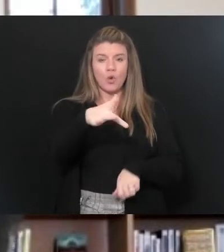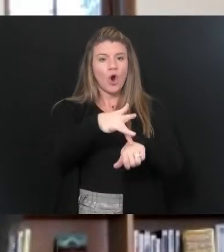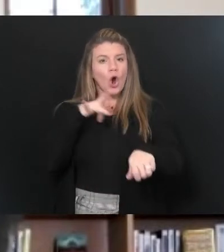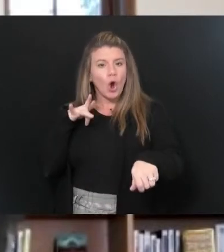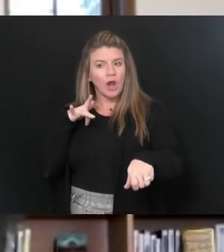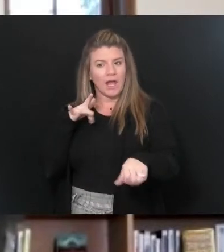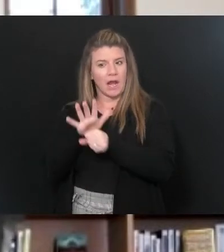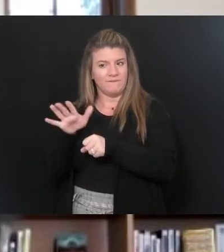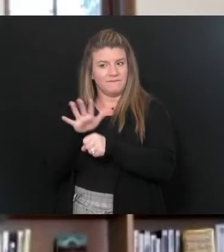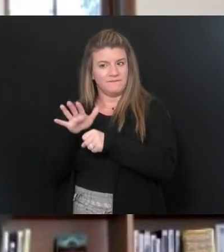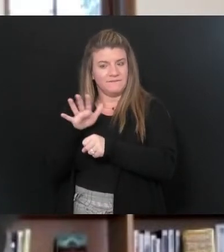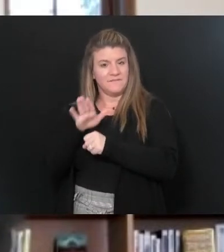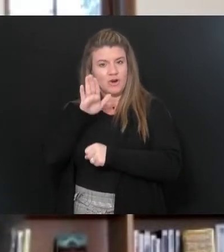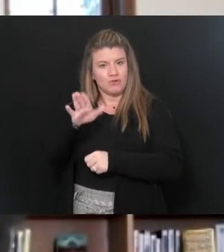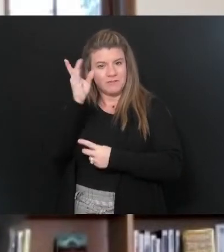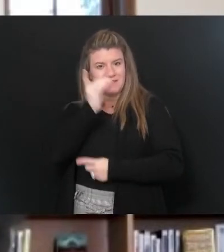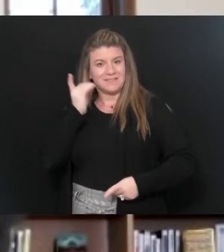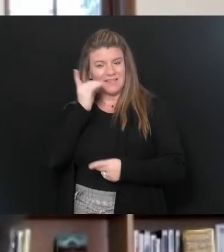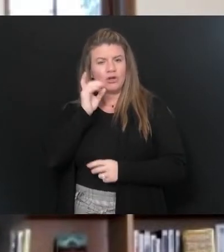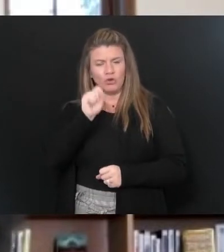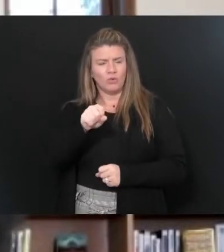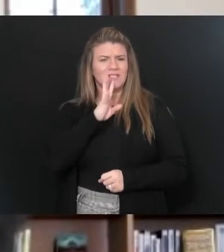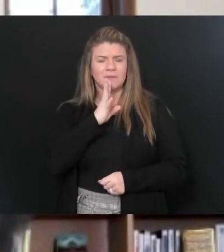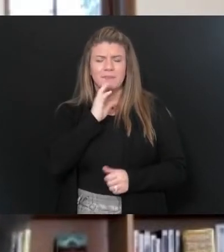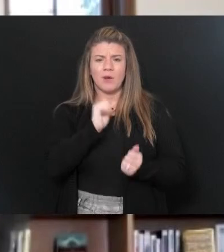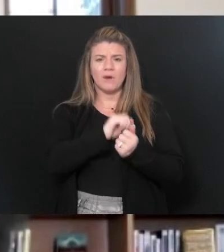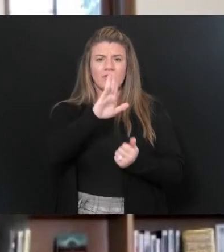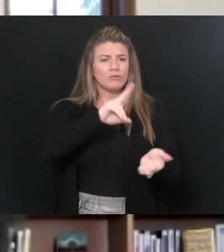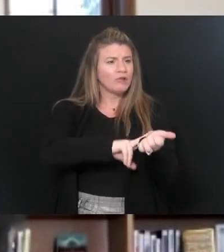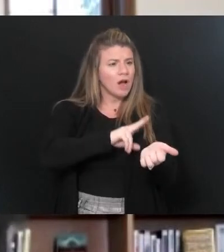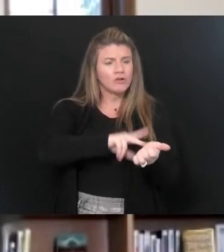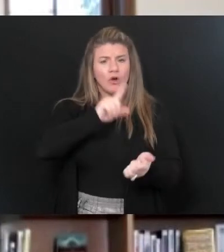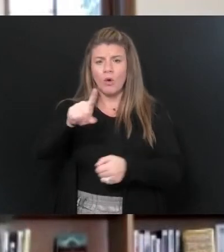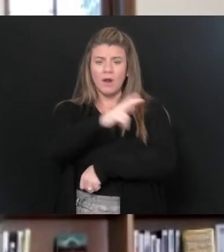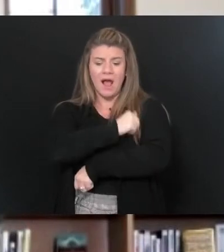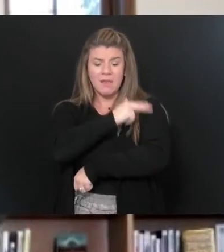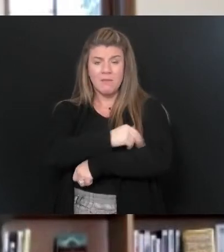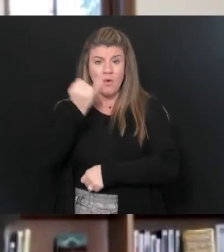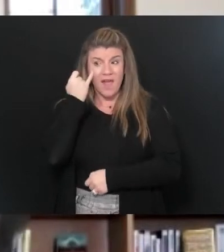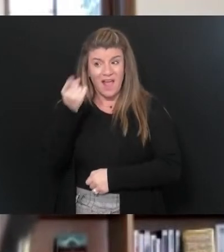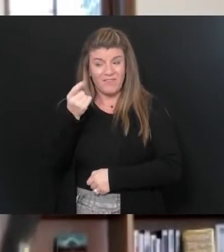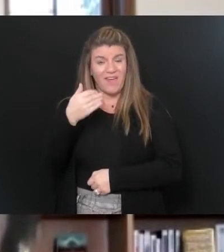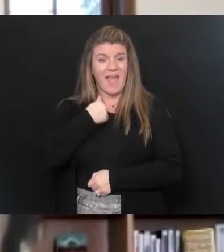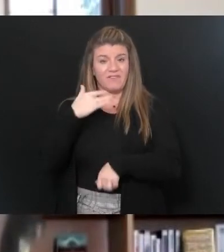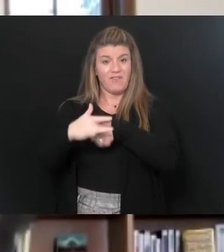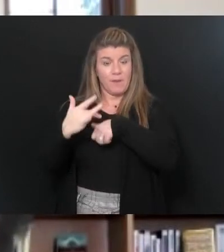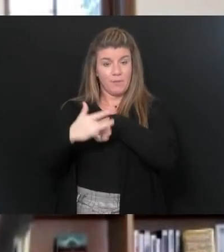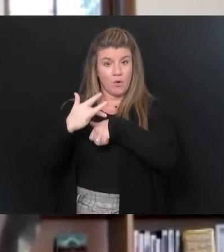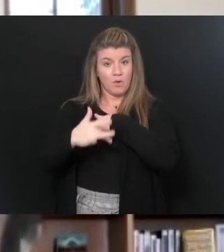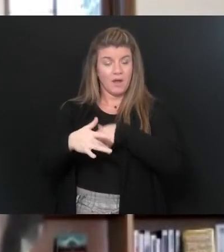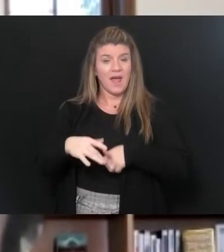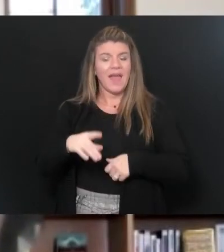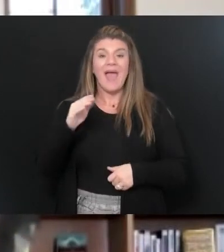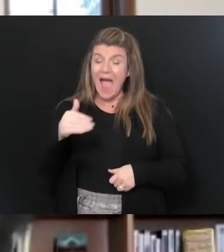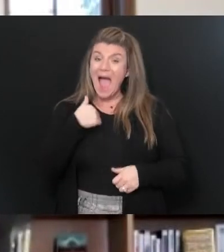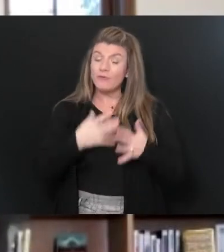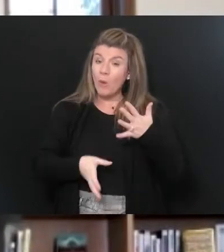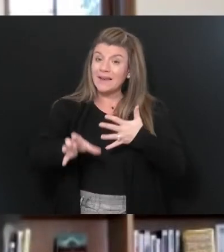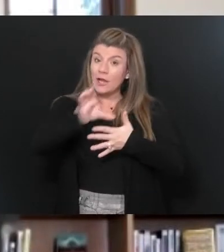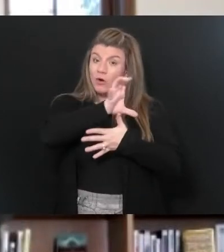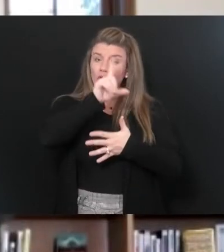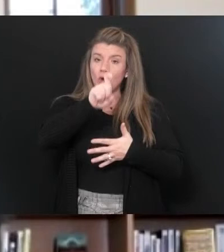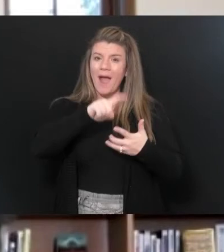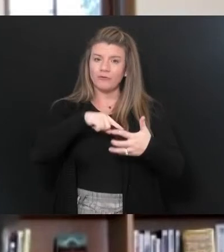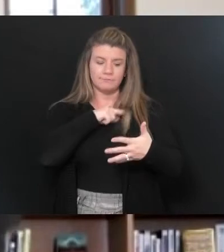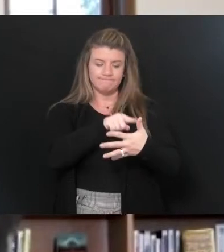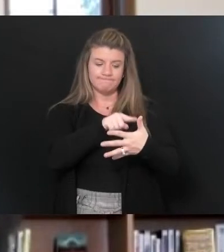you can speak with your doctor or go to one of the hospitals if they have this drug available. And there is criteria that you do need to meet